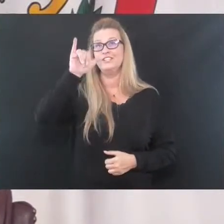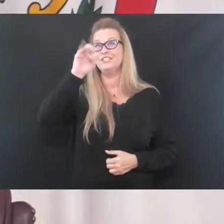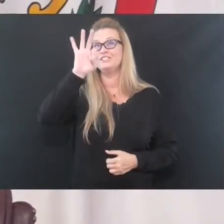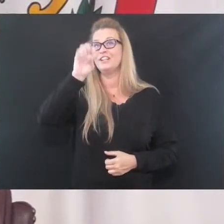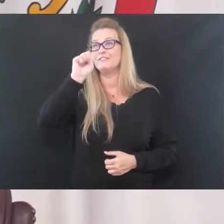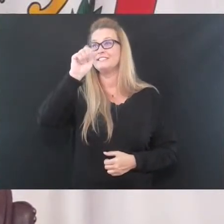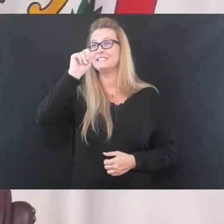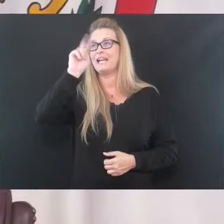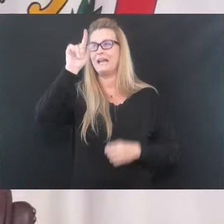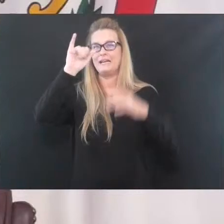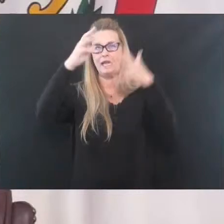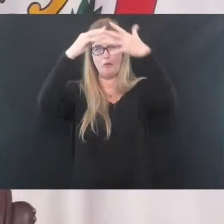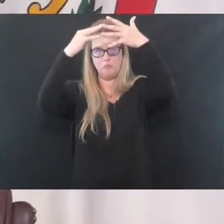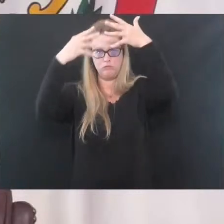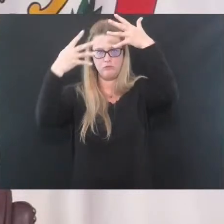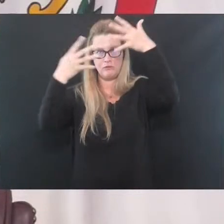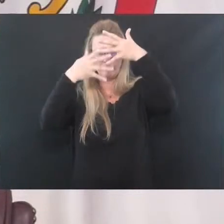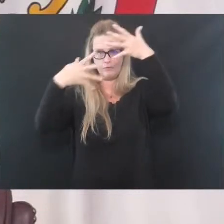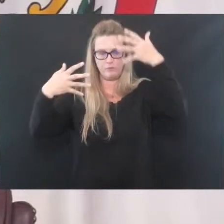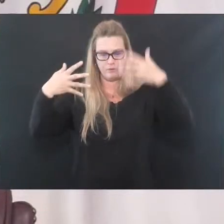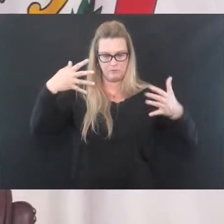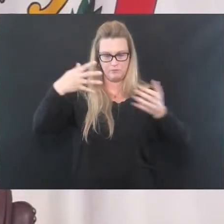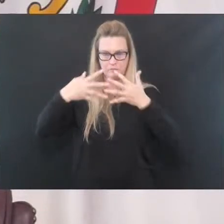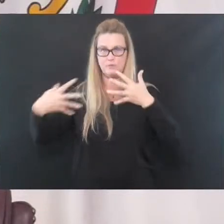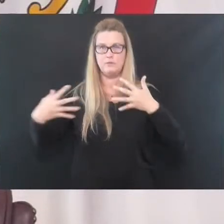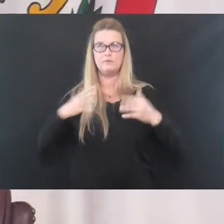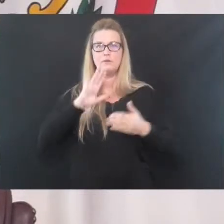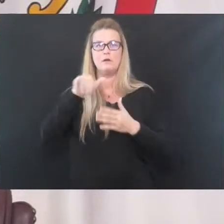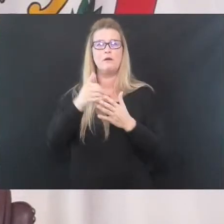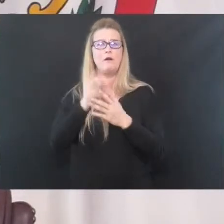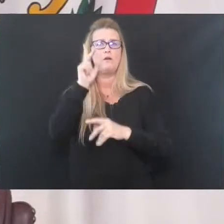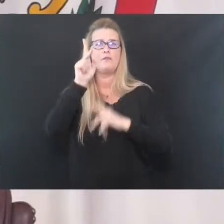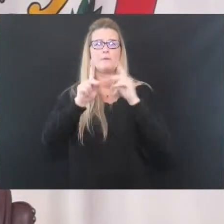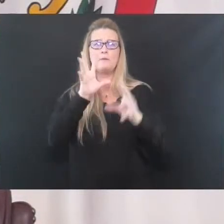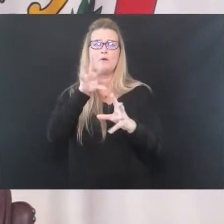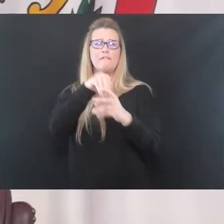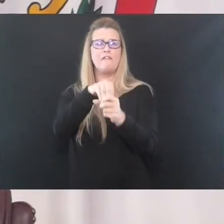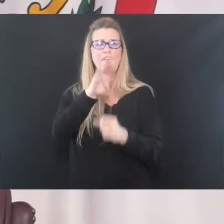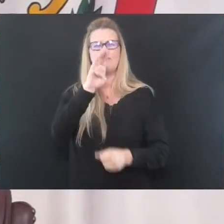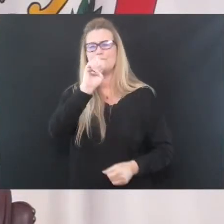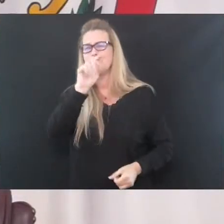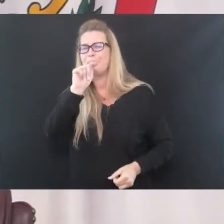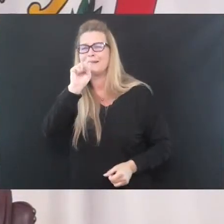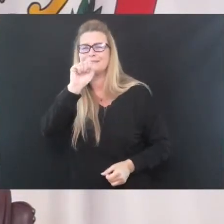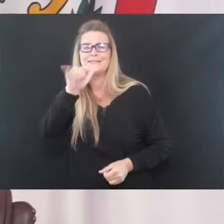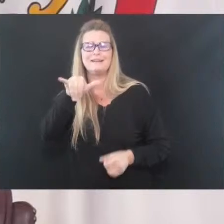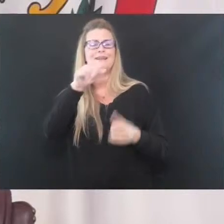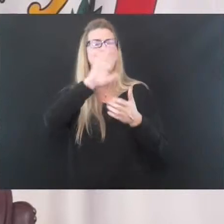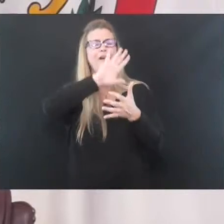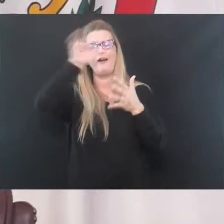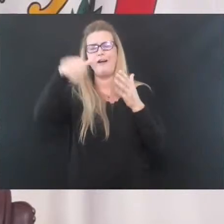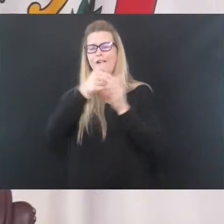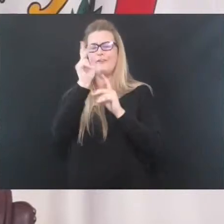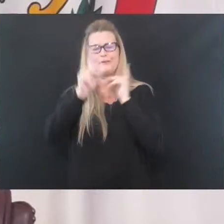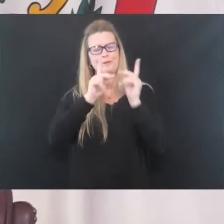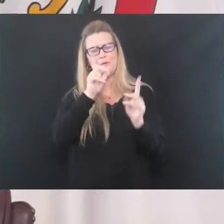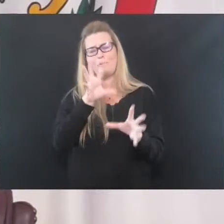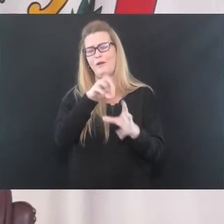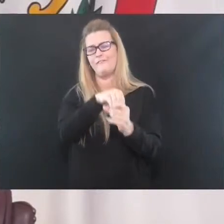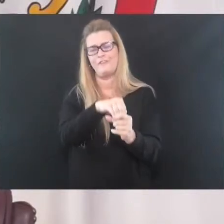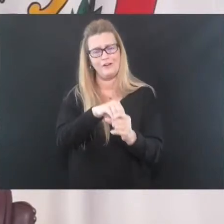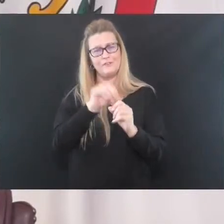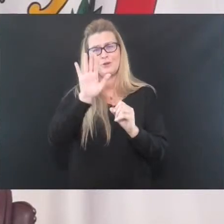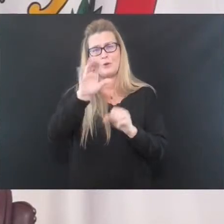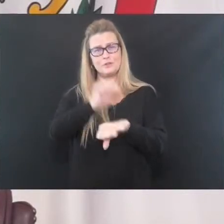on down through everybody, but what an incredible, Betsy and everybody. I mean, it's amazing. It's just amazing what you've